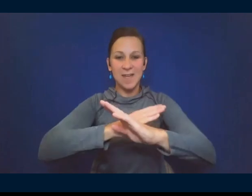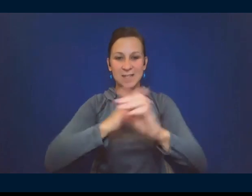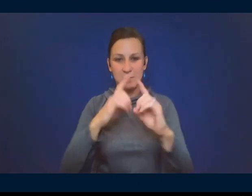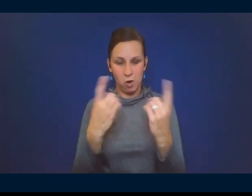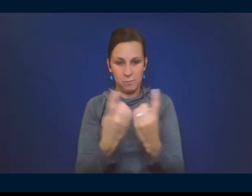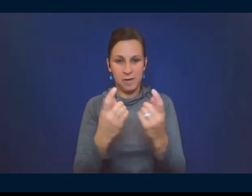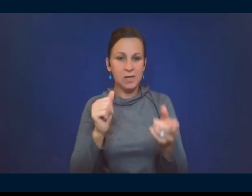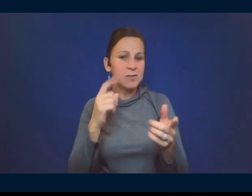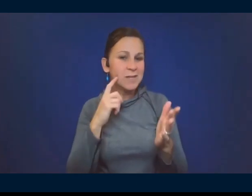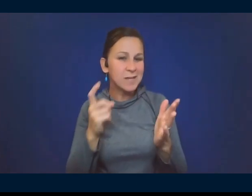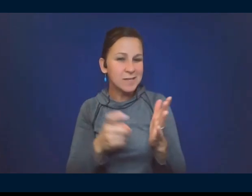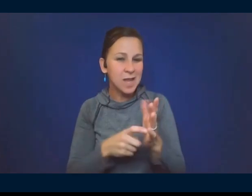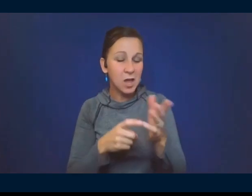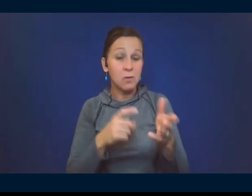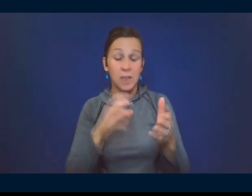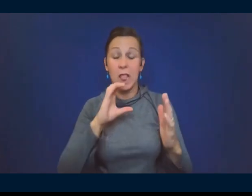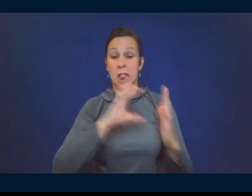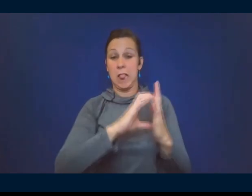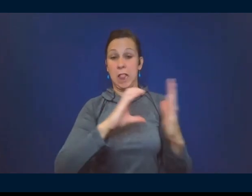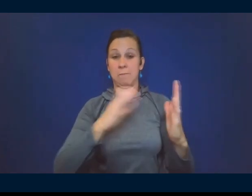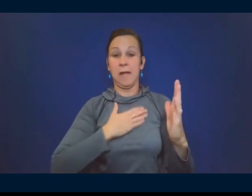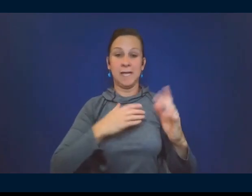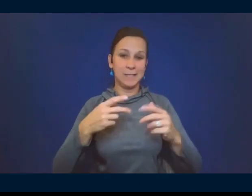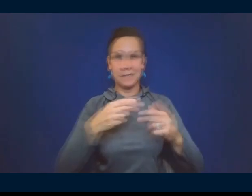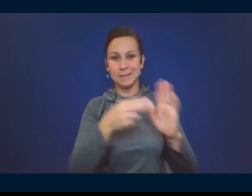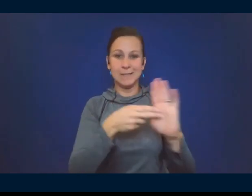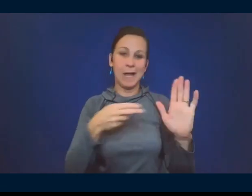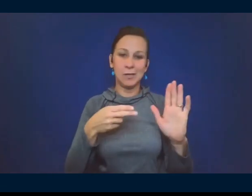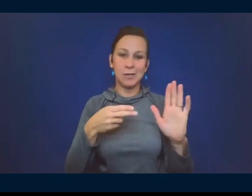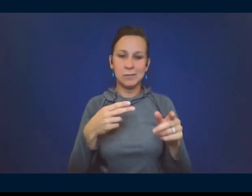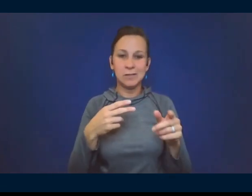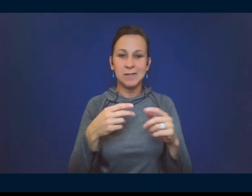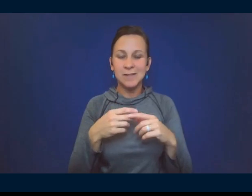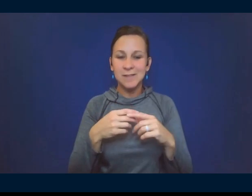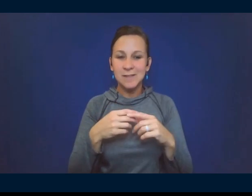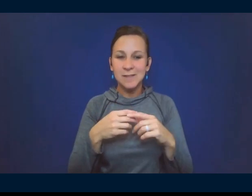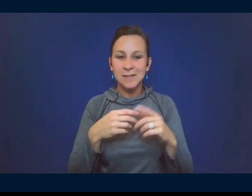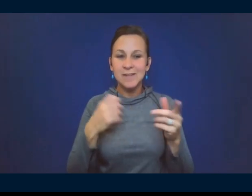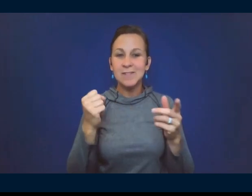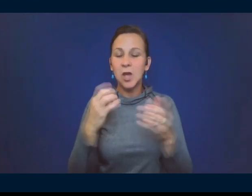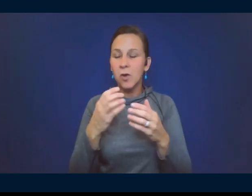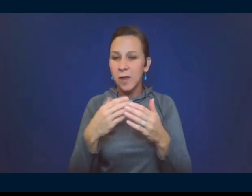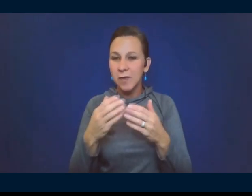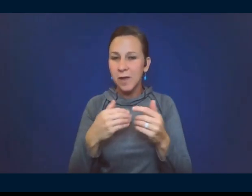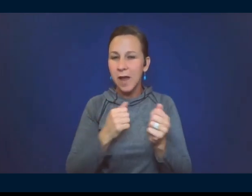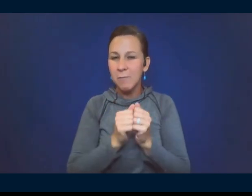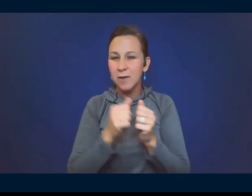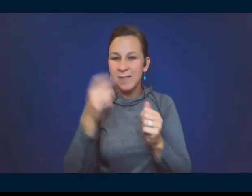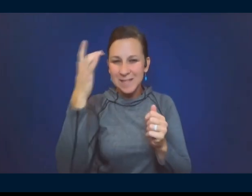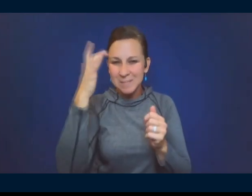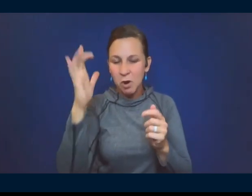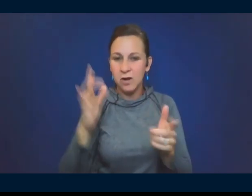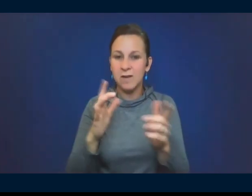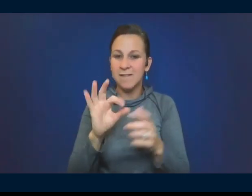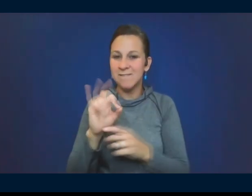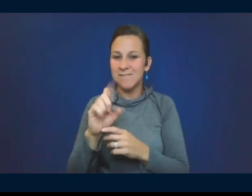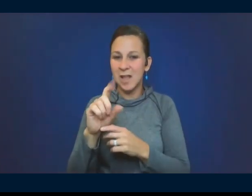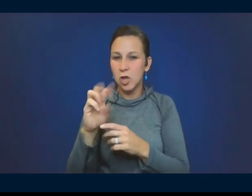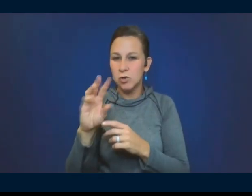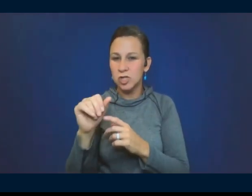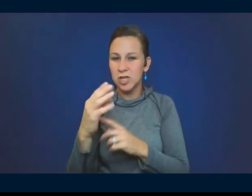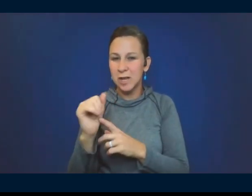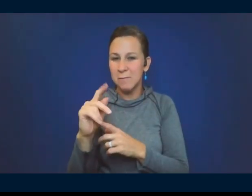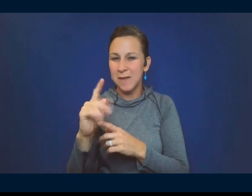the paragraph-long title in the introduction there. So I'm with the Smart Scholarship for Service program, which is a Department of